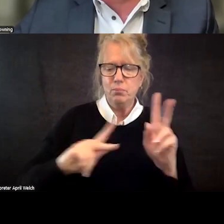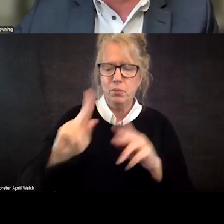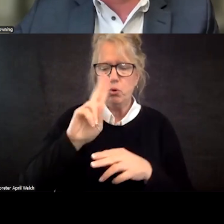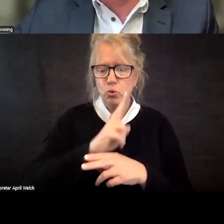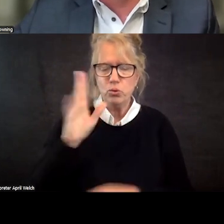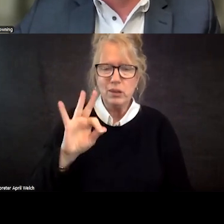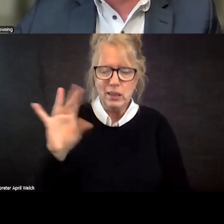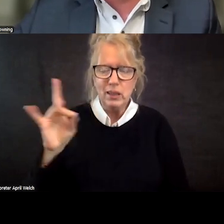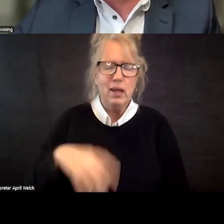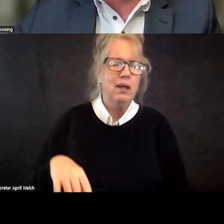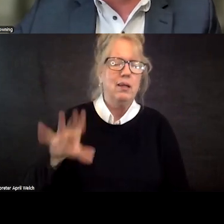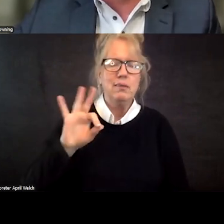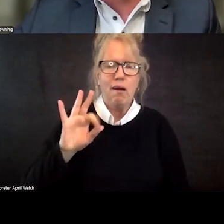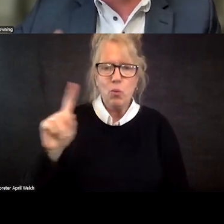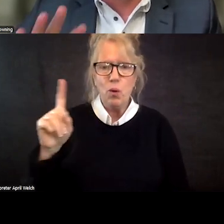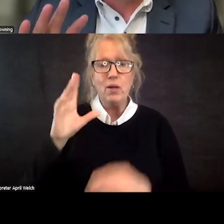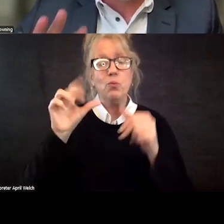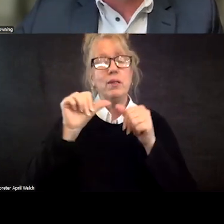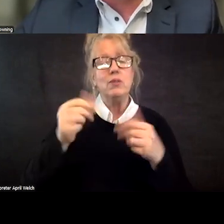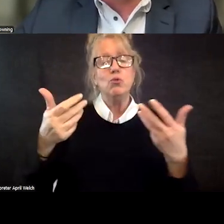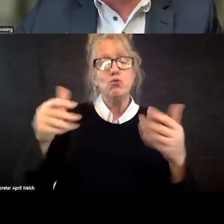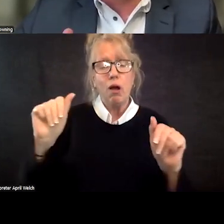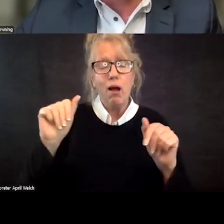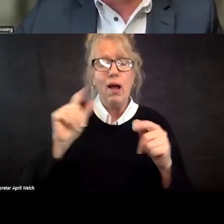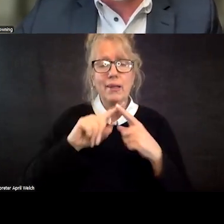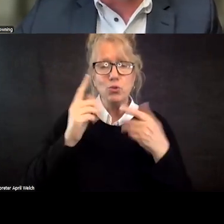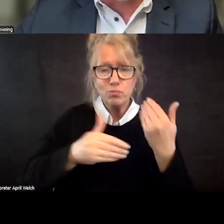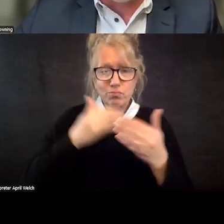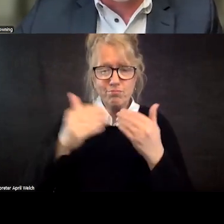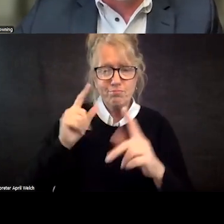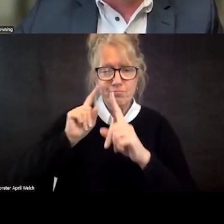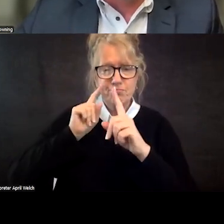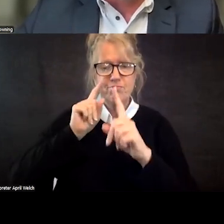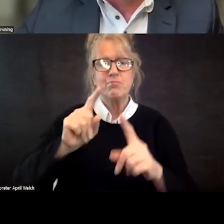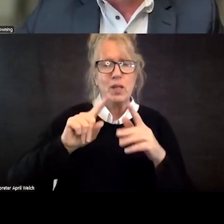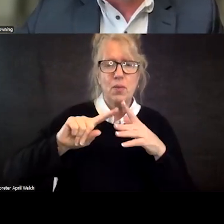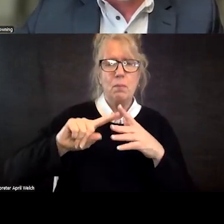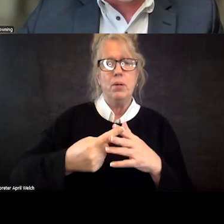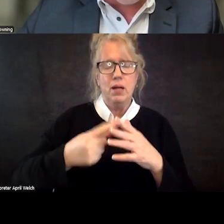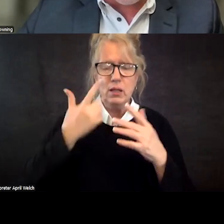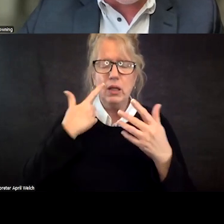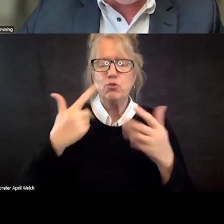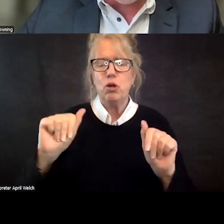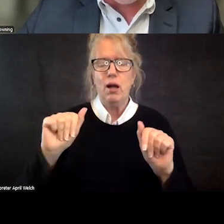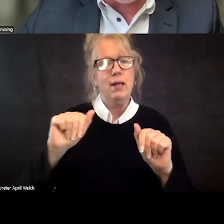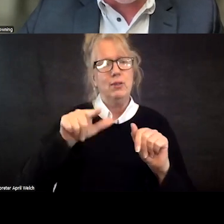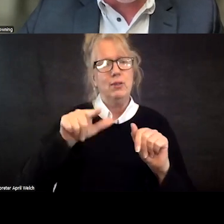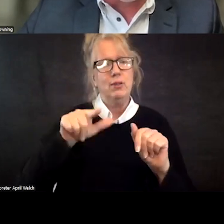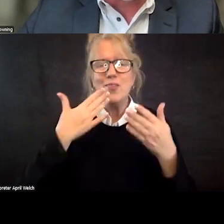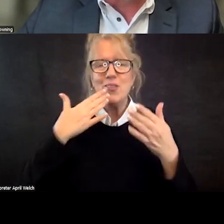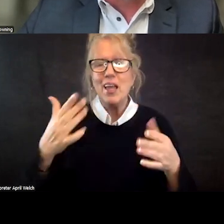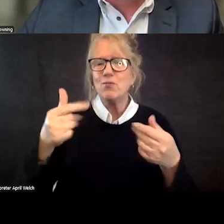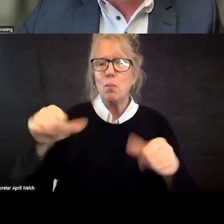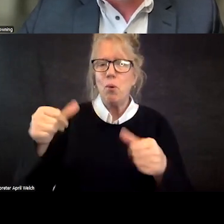versus 911 as we continue to try to press forward, making that the front door of getting into that. Thanks for posting